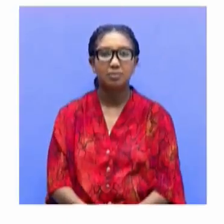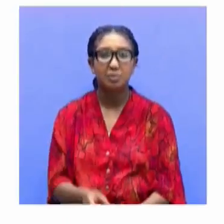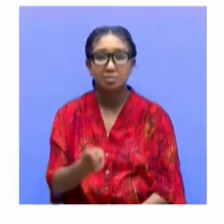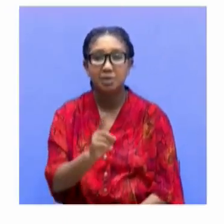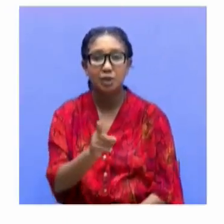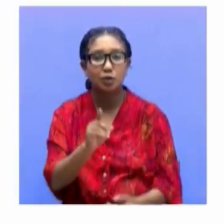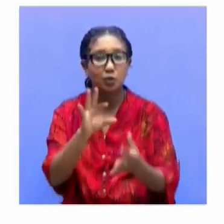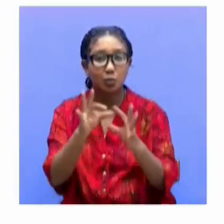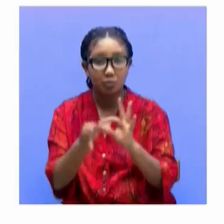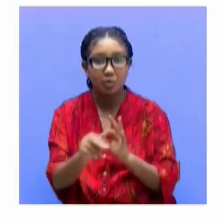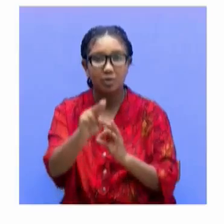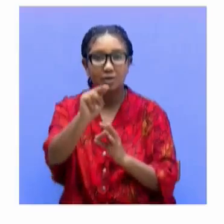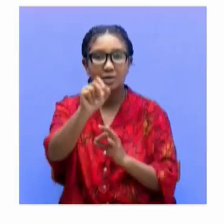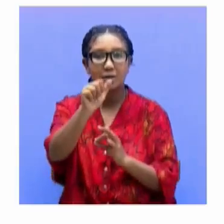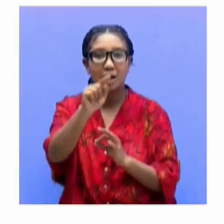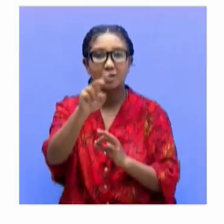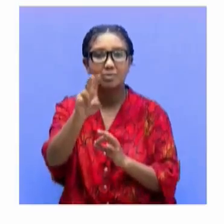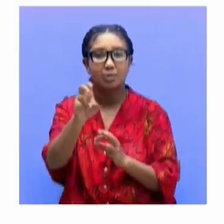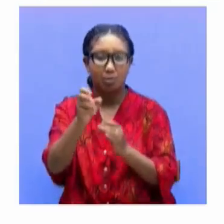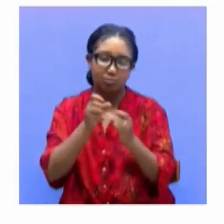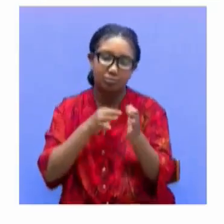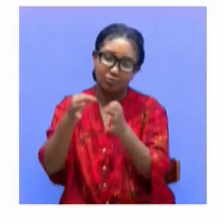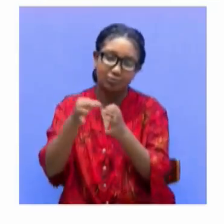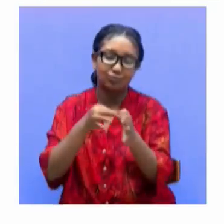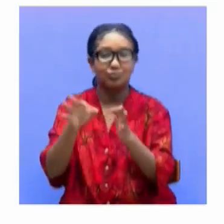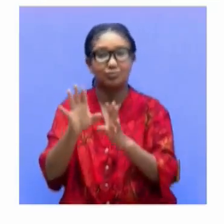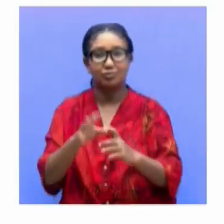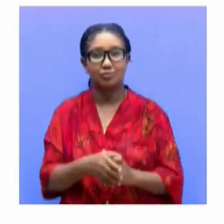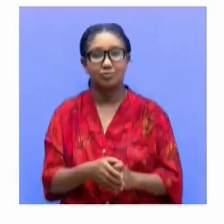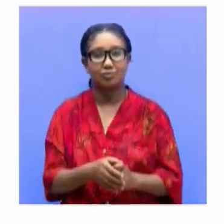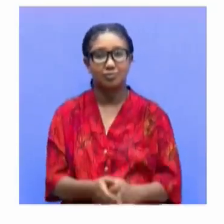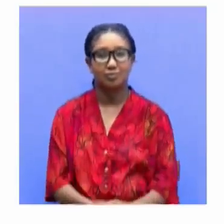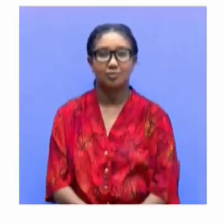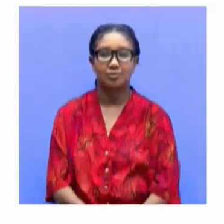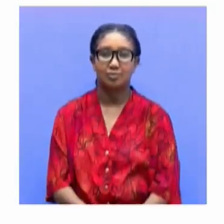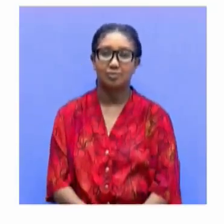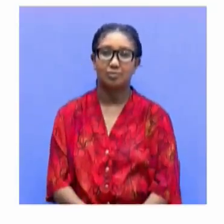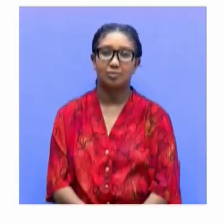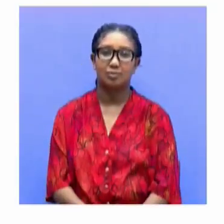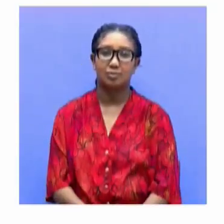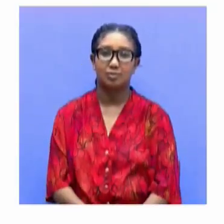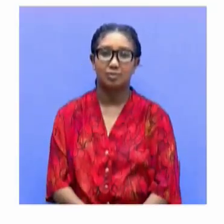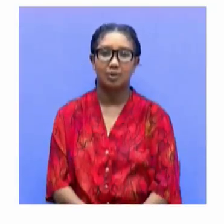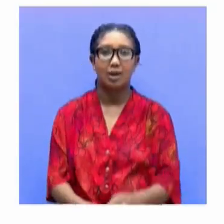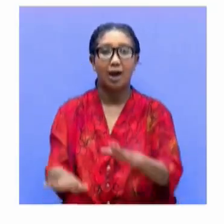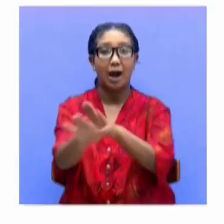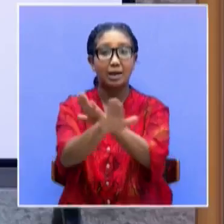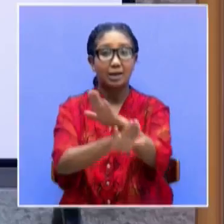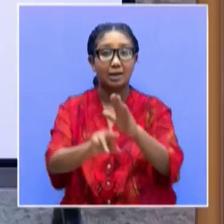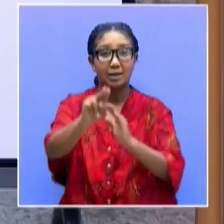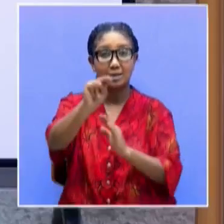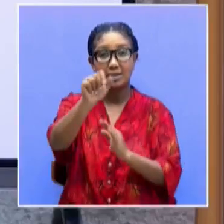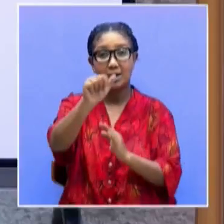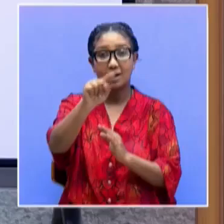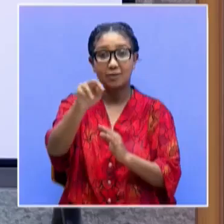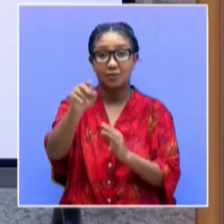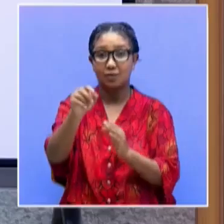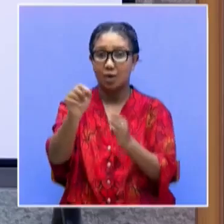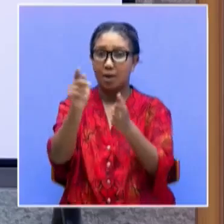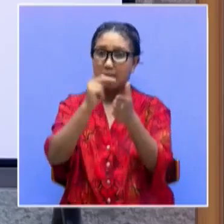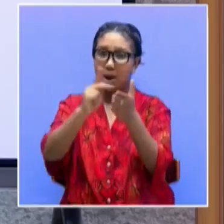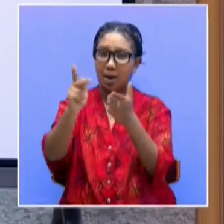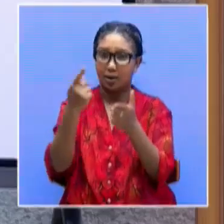mean? To narrate means to tell. To tell. So under narrative paragraphs,